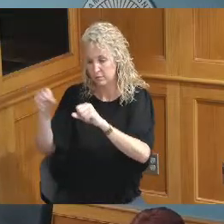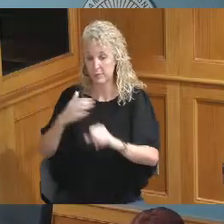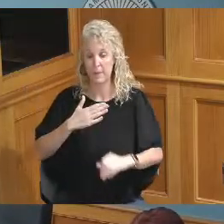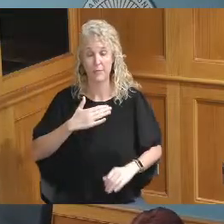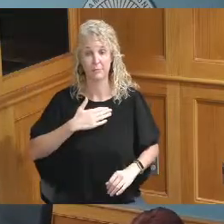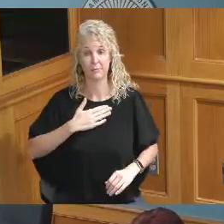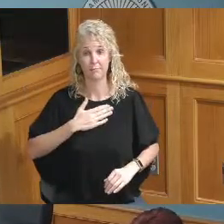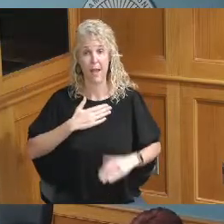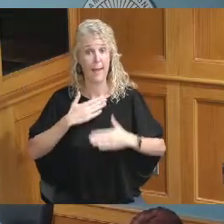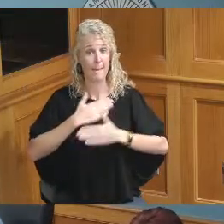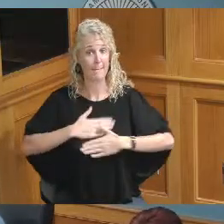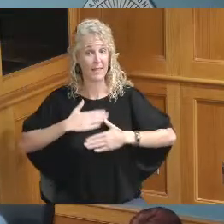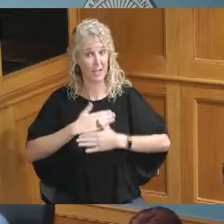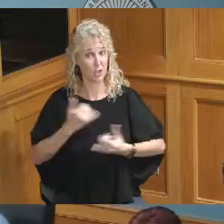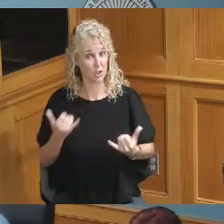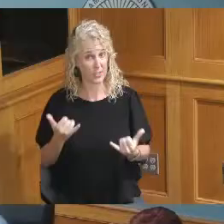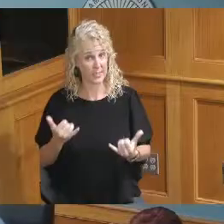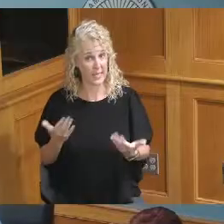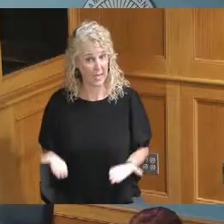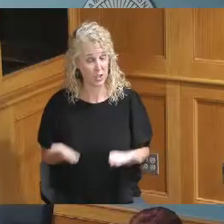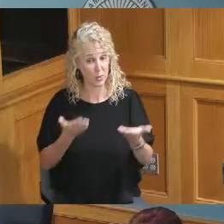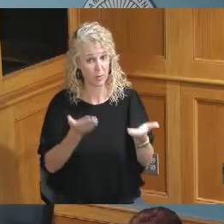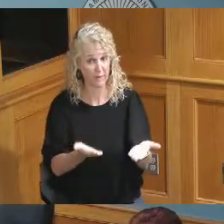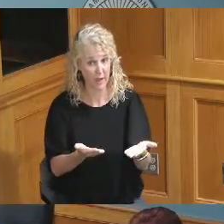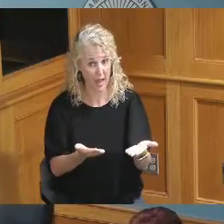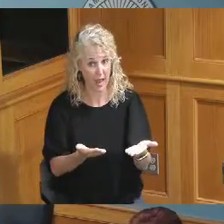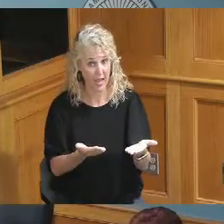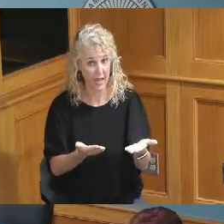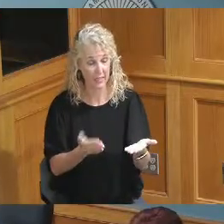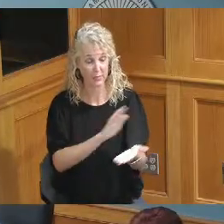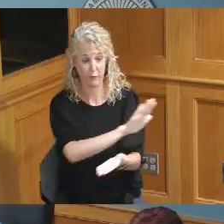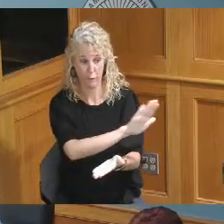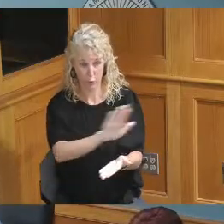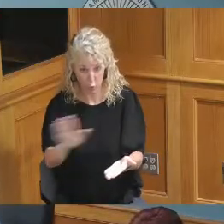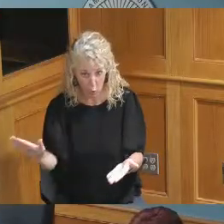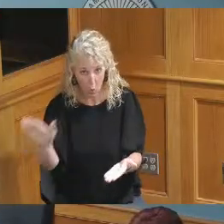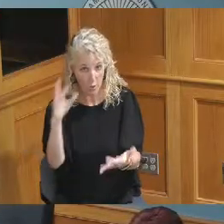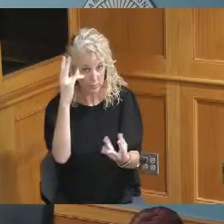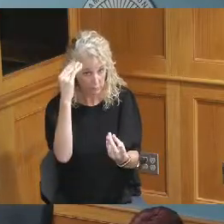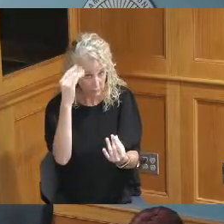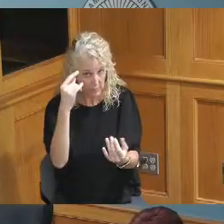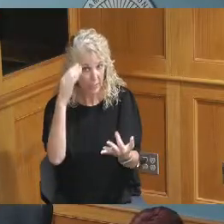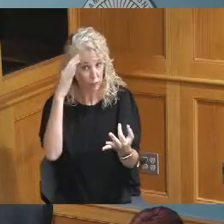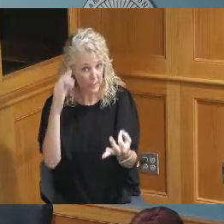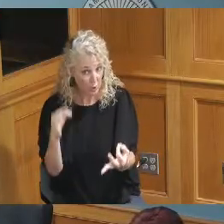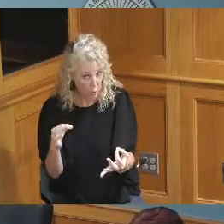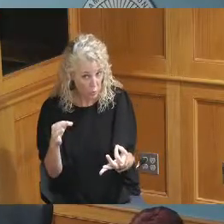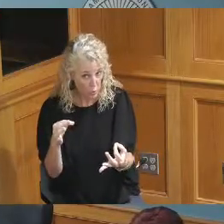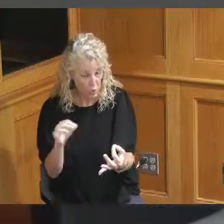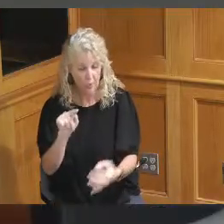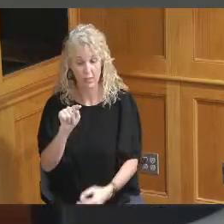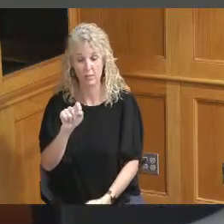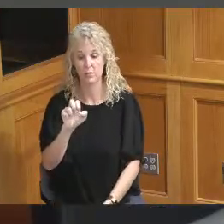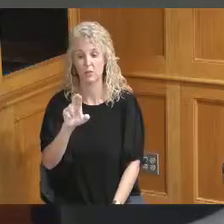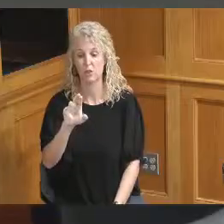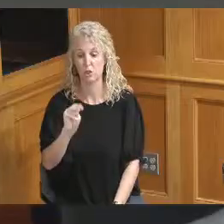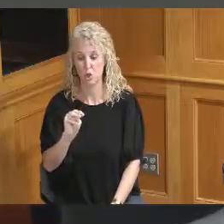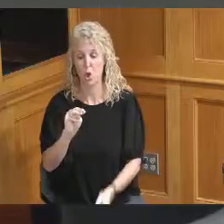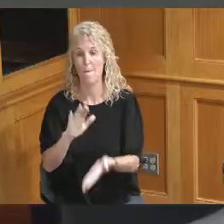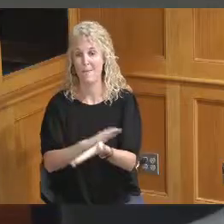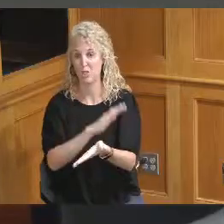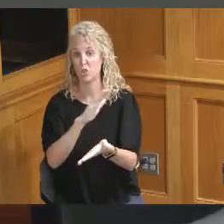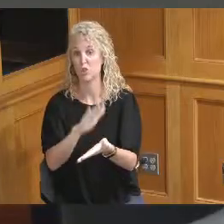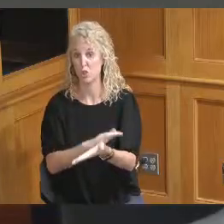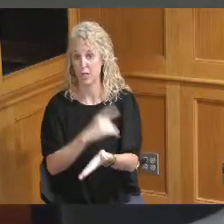pleasure today to provide for your consideration a resolution and a term sheet that will lay